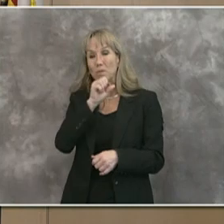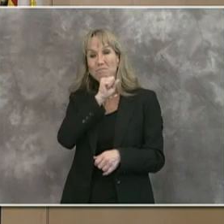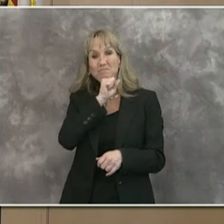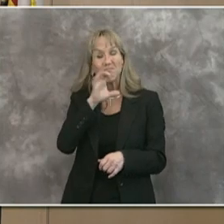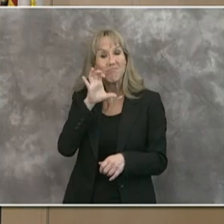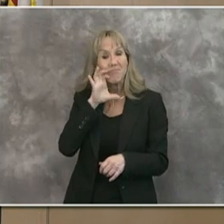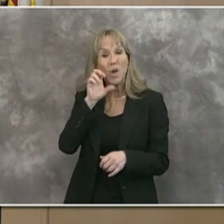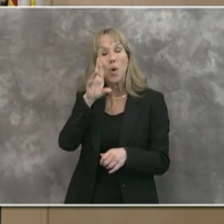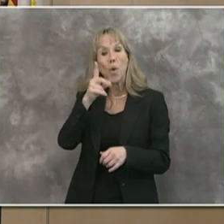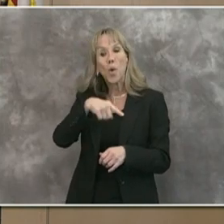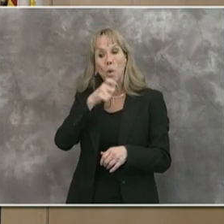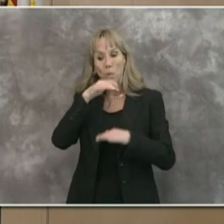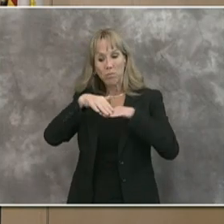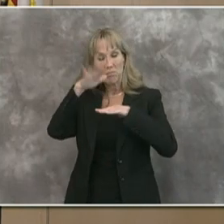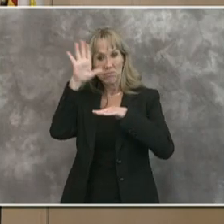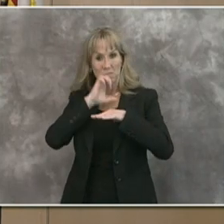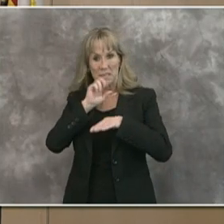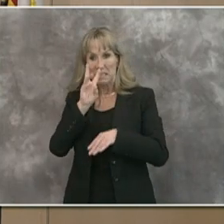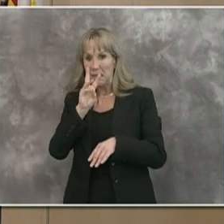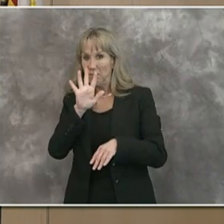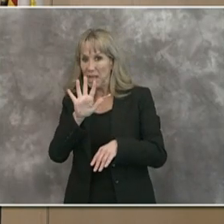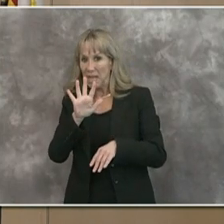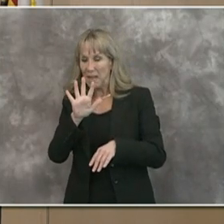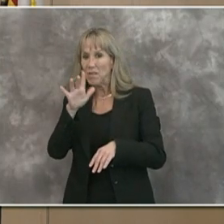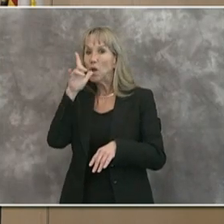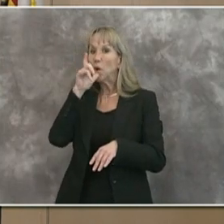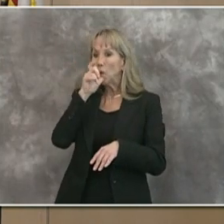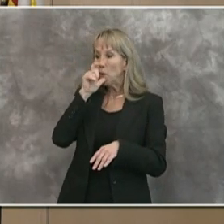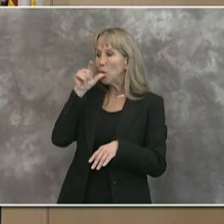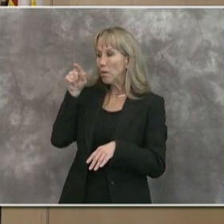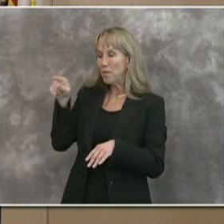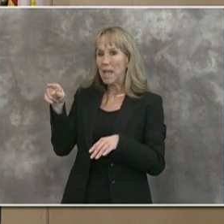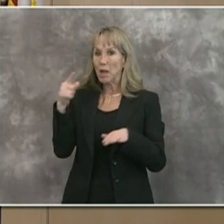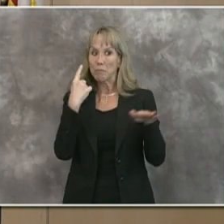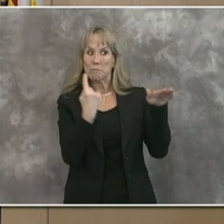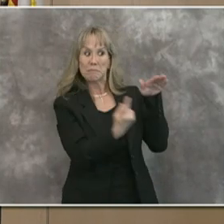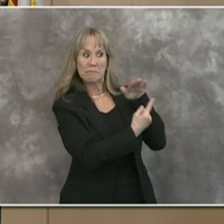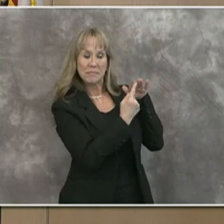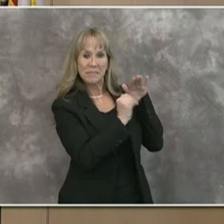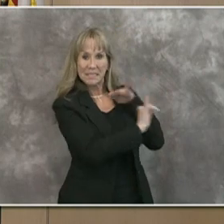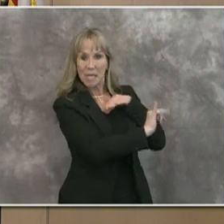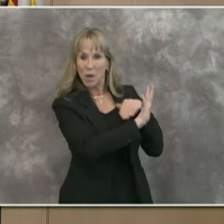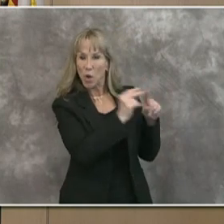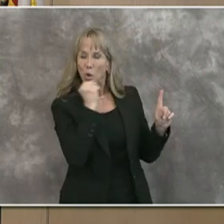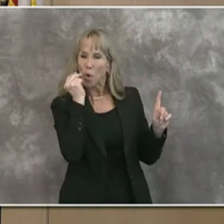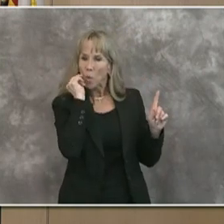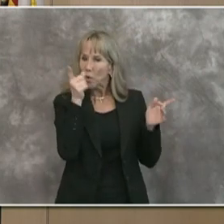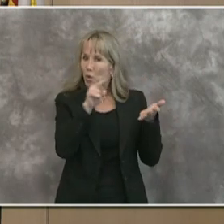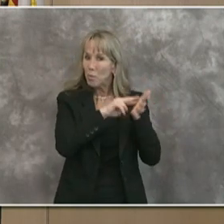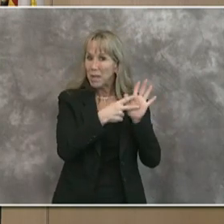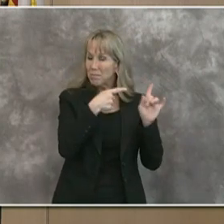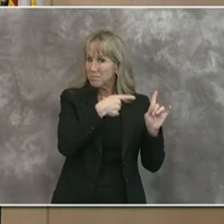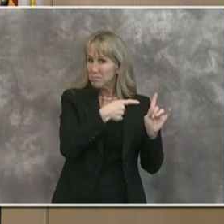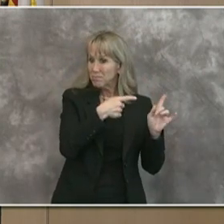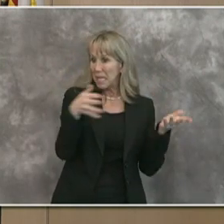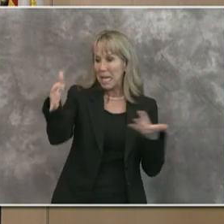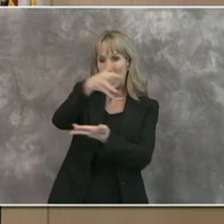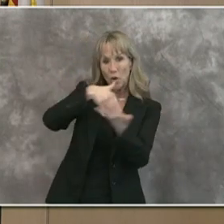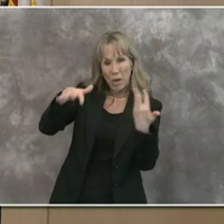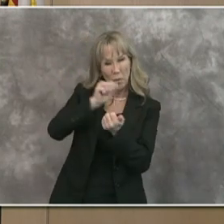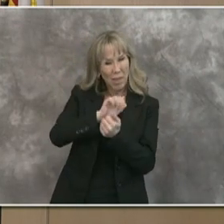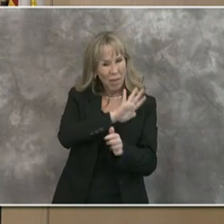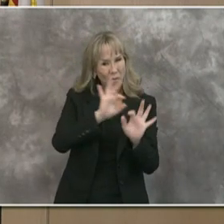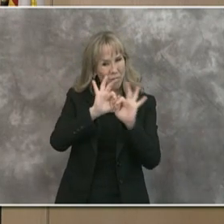or individuals over 65 that are sequestered in their homes in terms of interaction with their